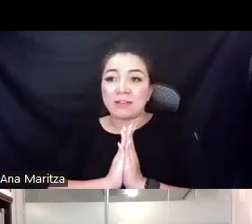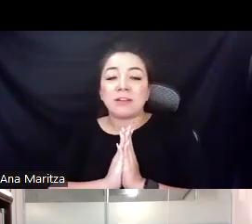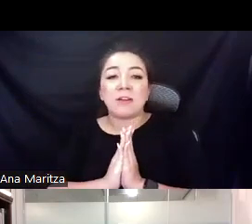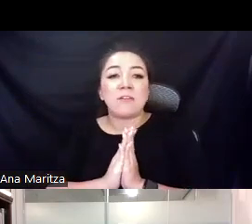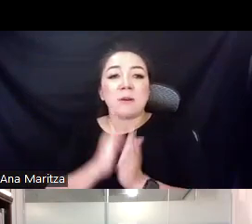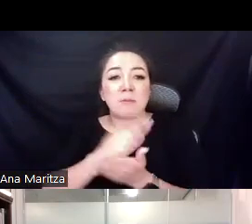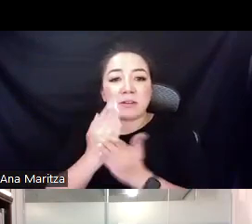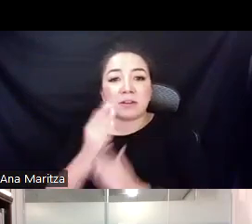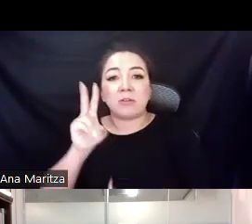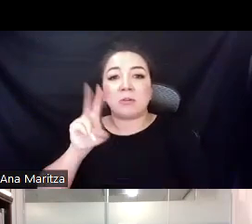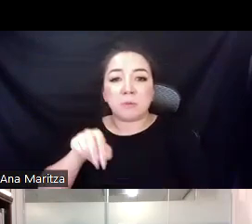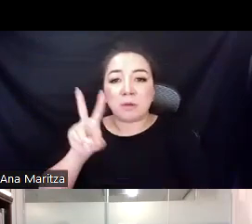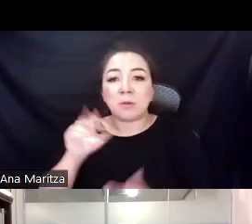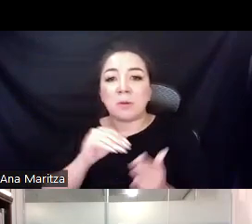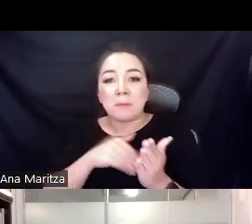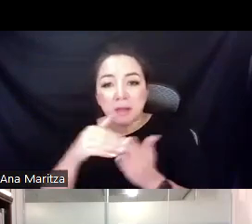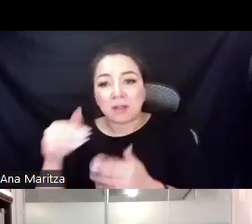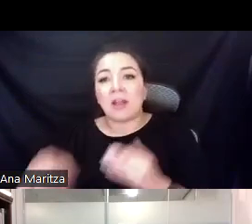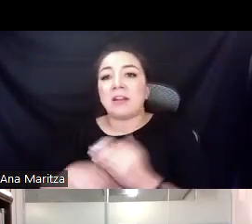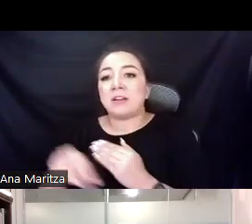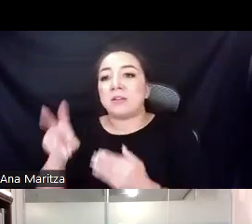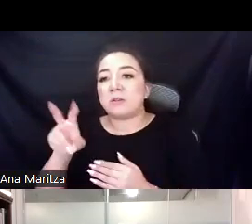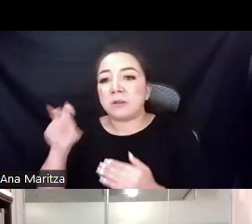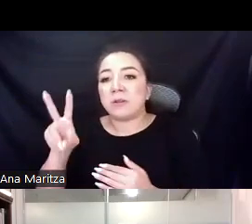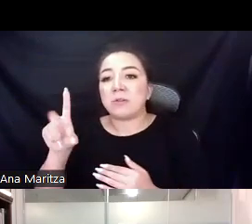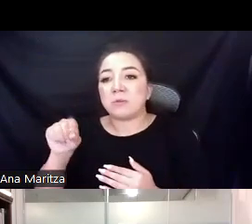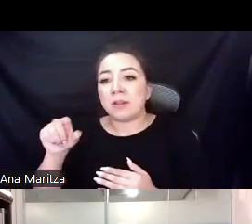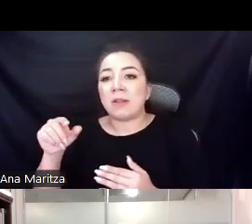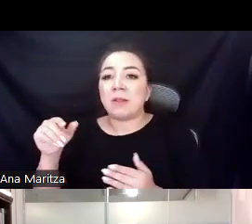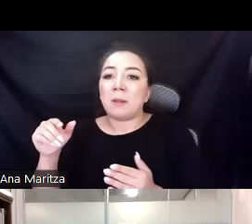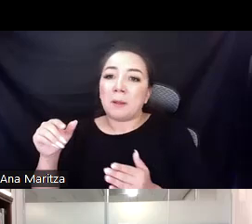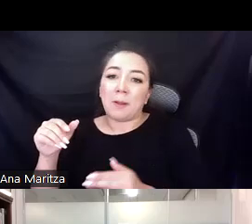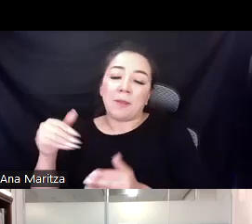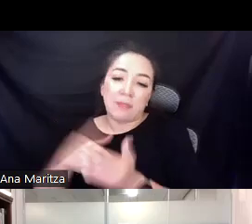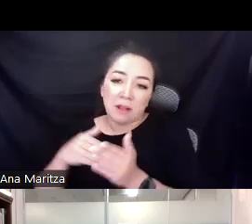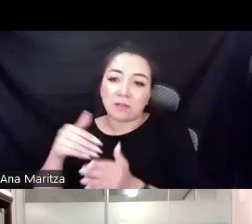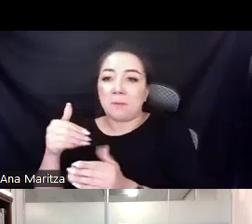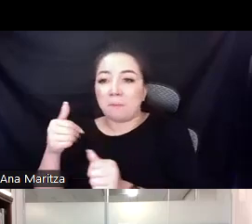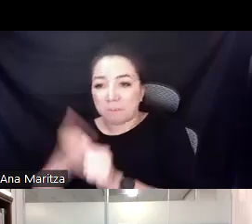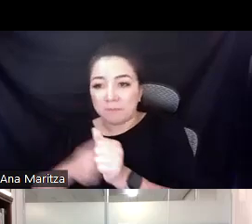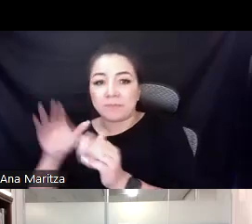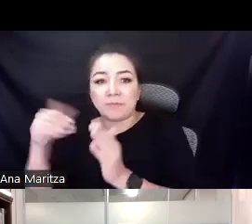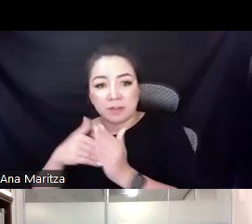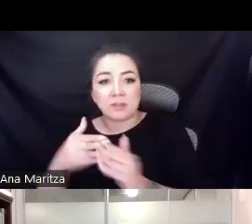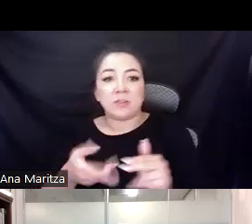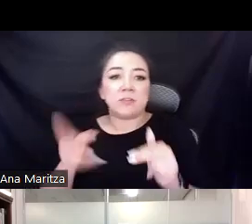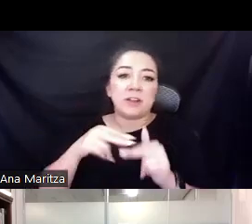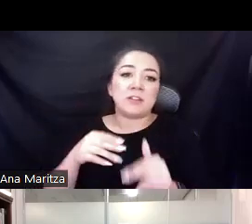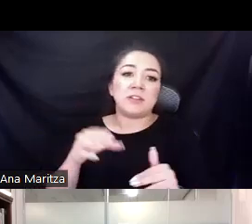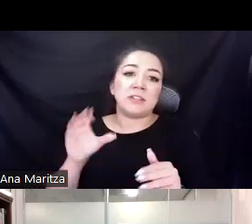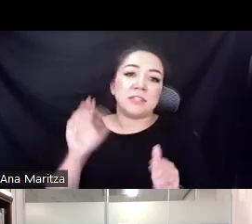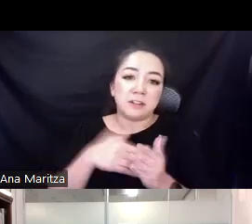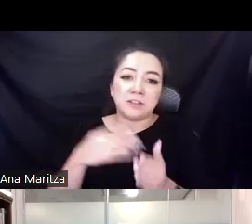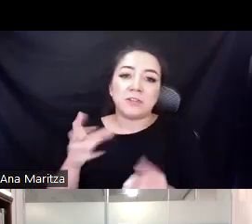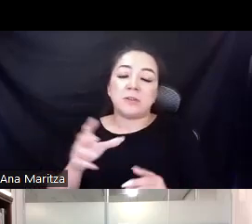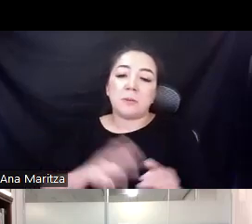of $2.2 million, in addition $220,000 per center, to raise each center's funding to about $500,000 a